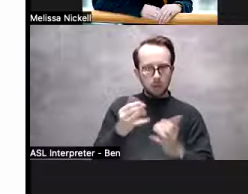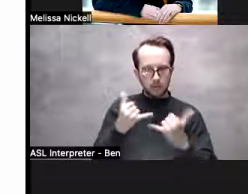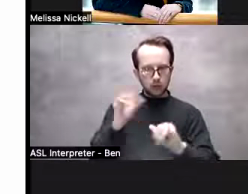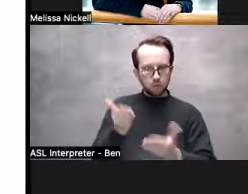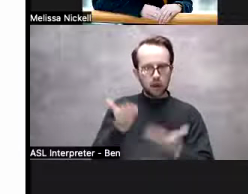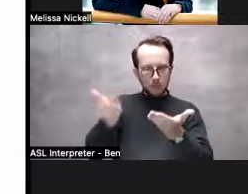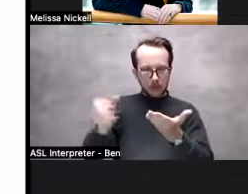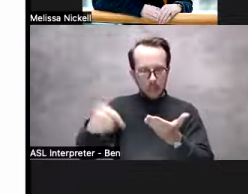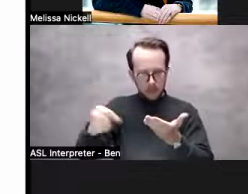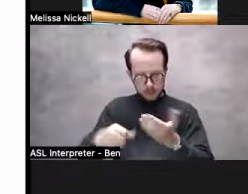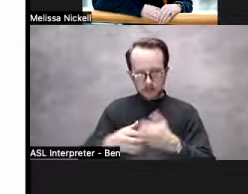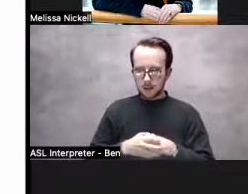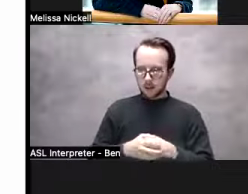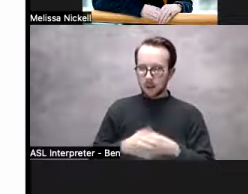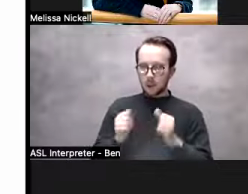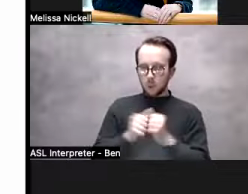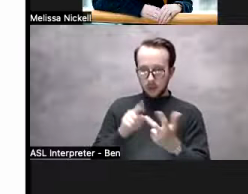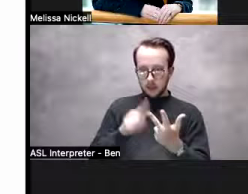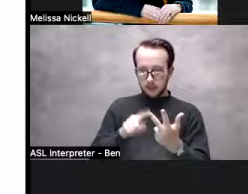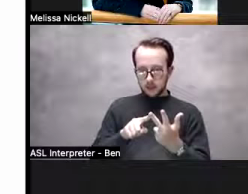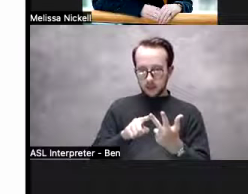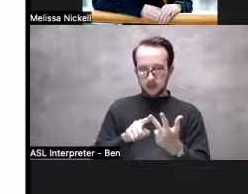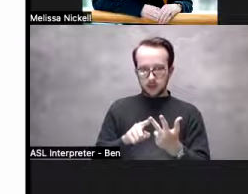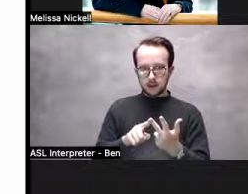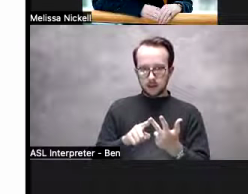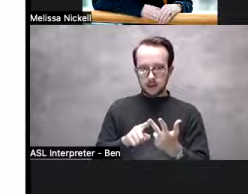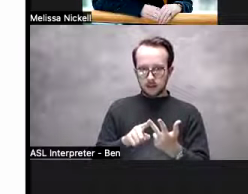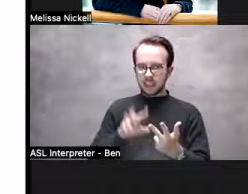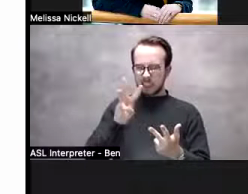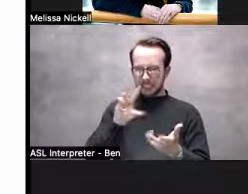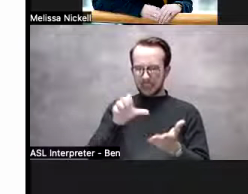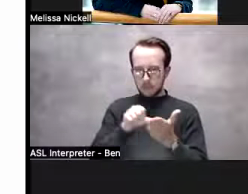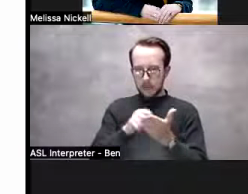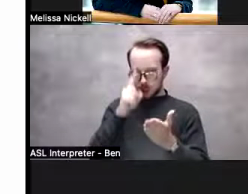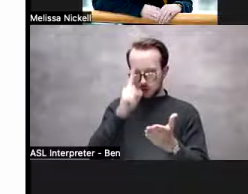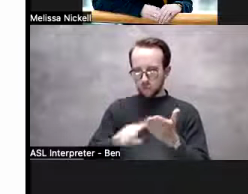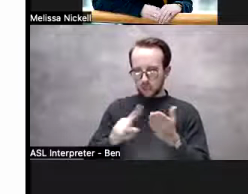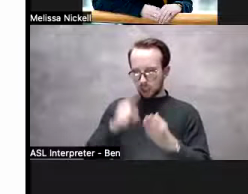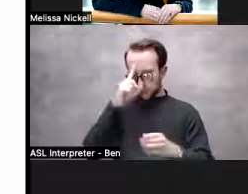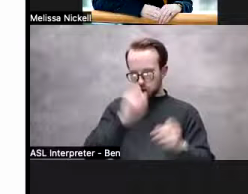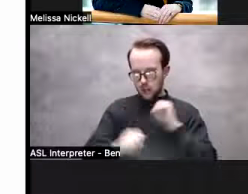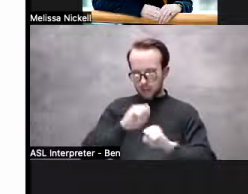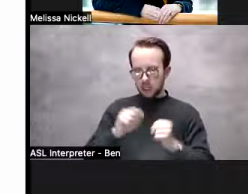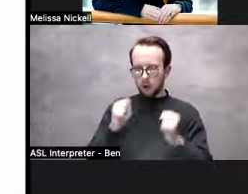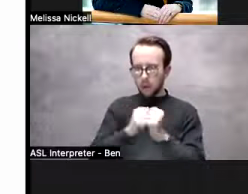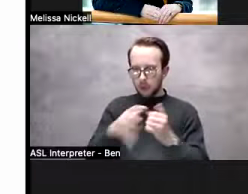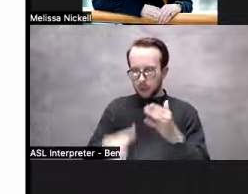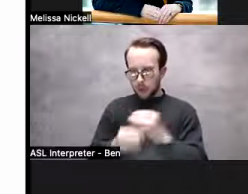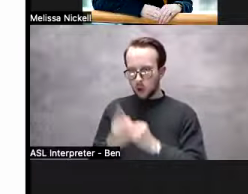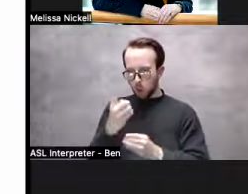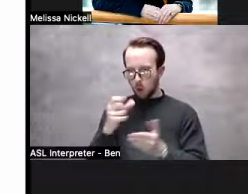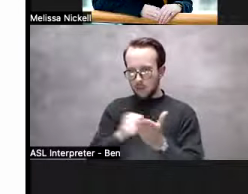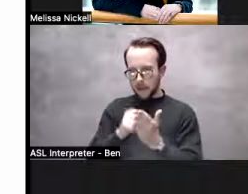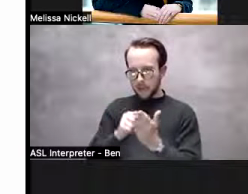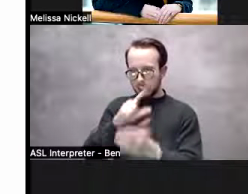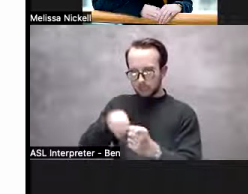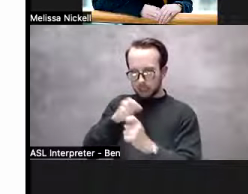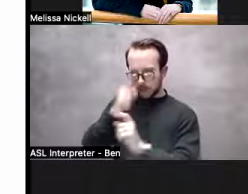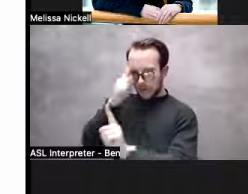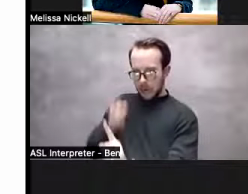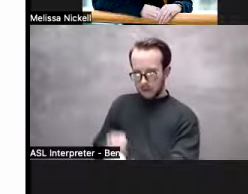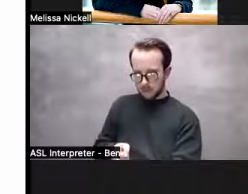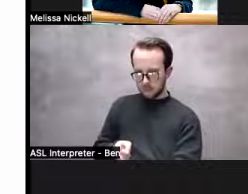the R21 grant, the R03 grants also have a 6-page research strategy that goes along with the 1-page specific aims. So